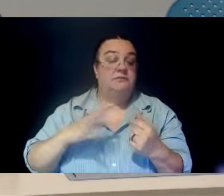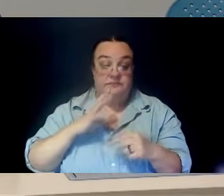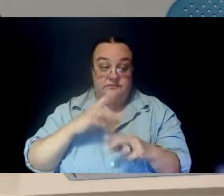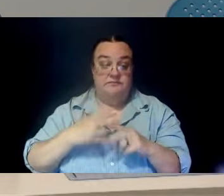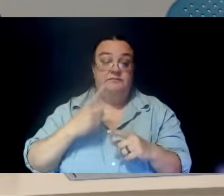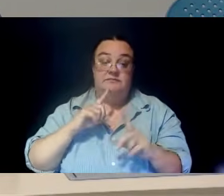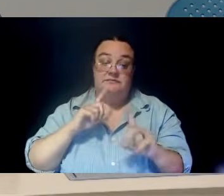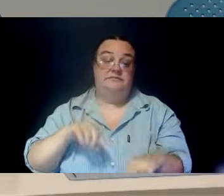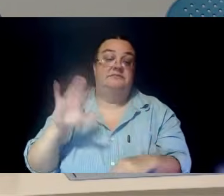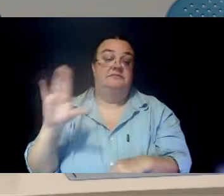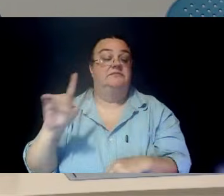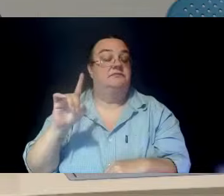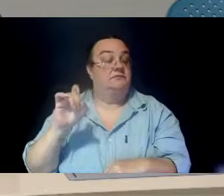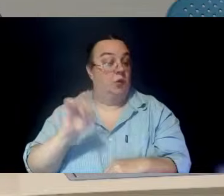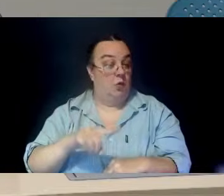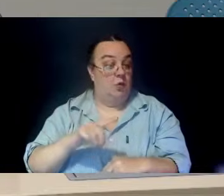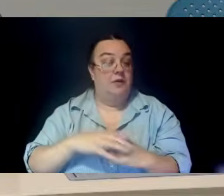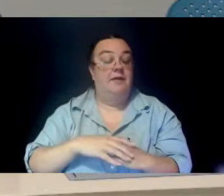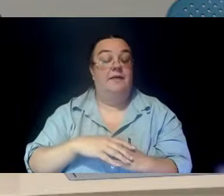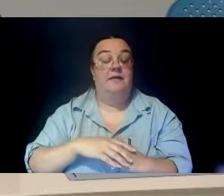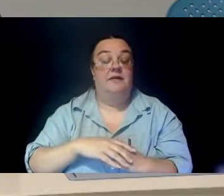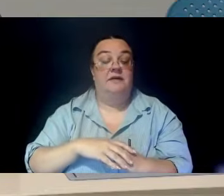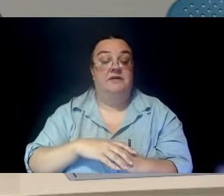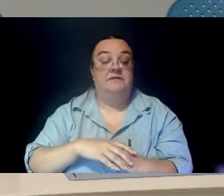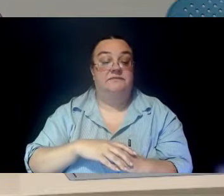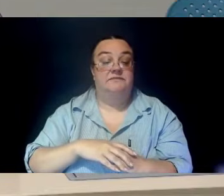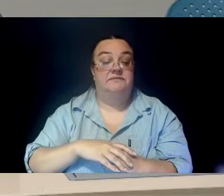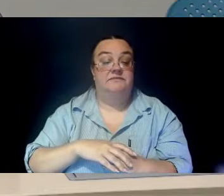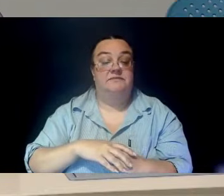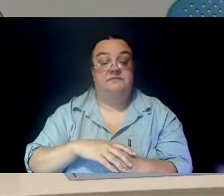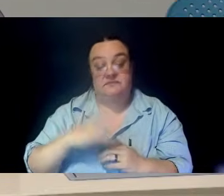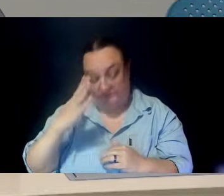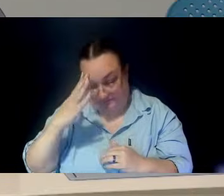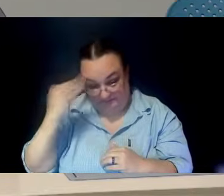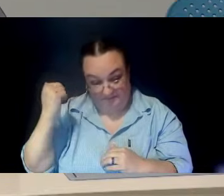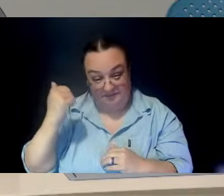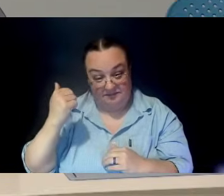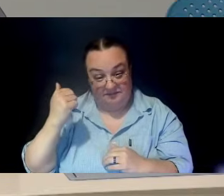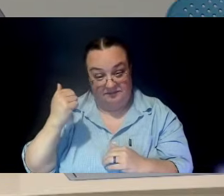question, Mayor, is that because of Juneteenth,